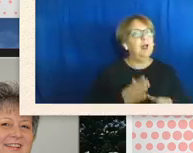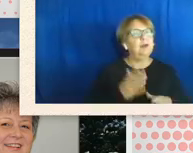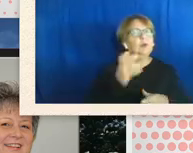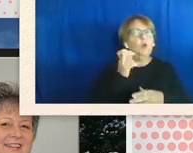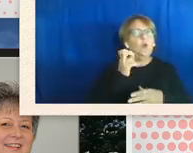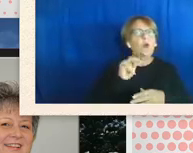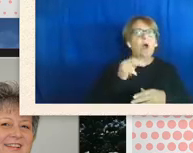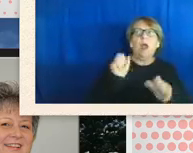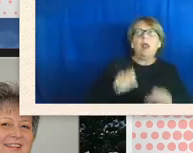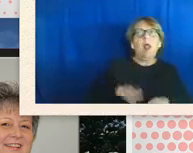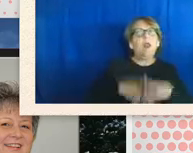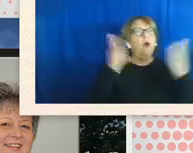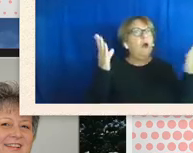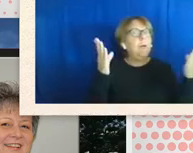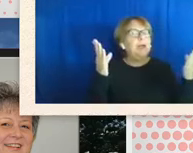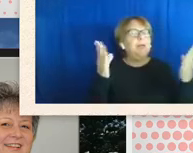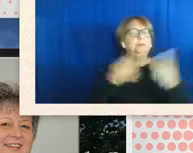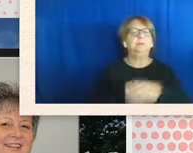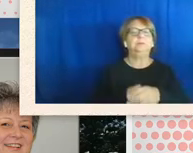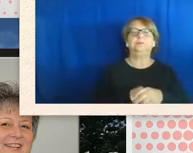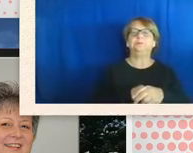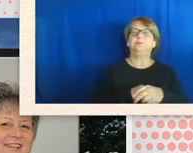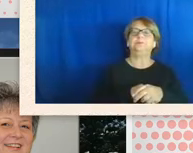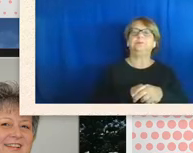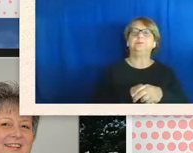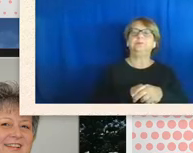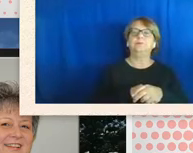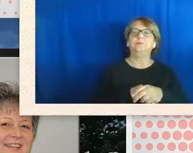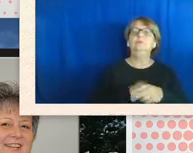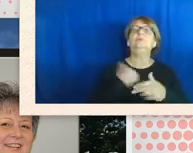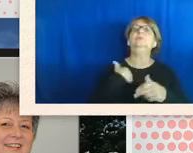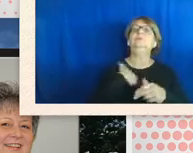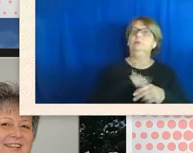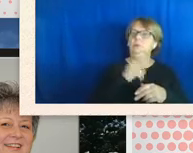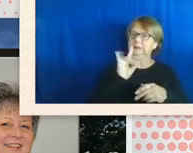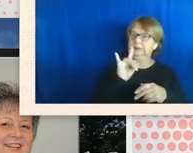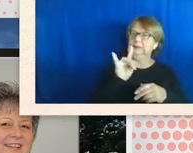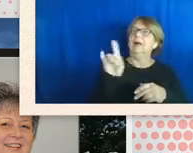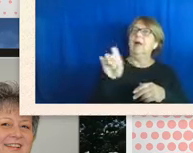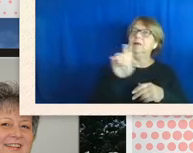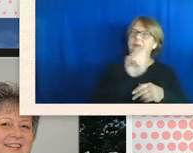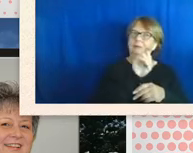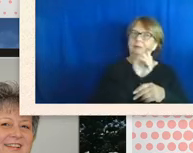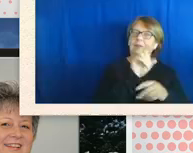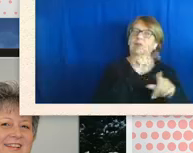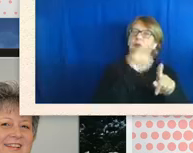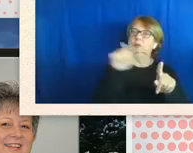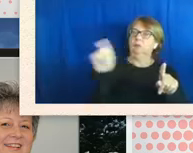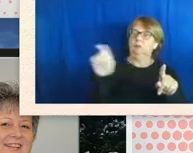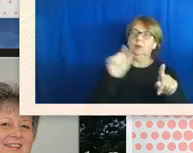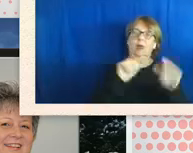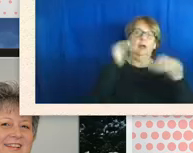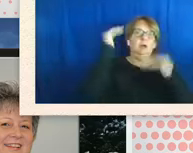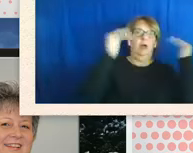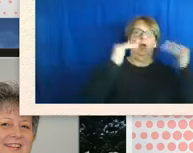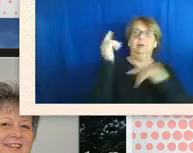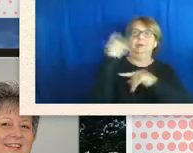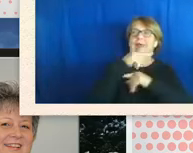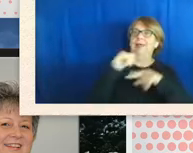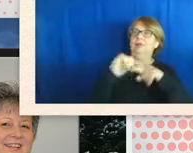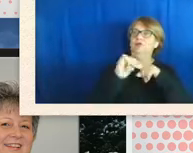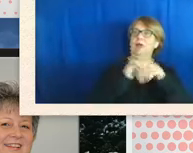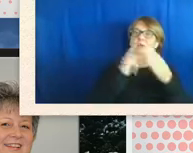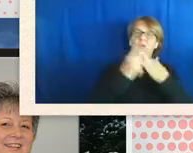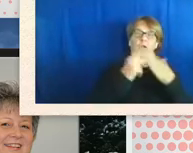reopen. We have asked each of those closed adult day training programs who are considering